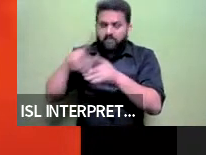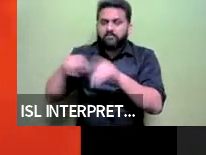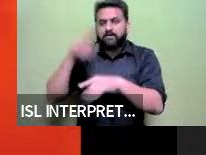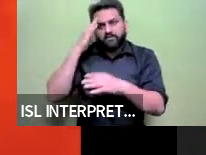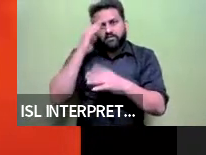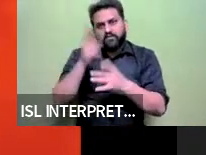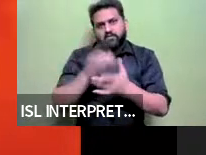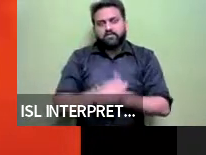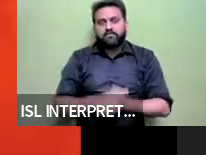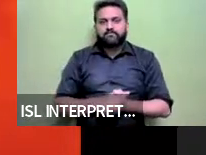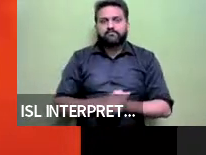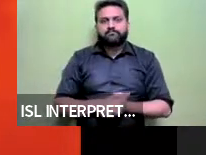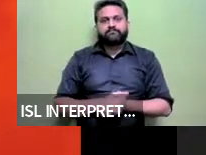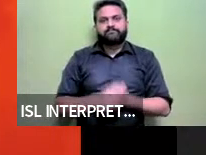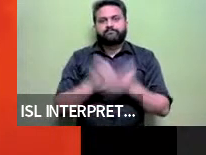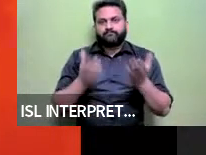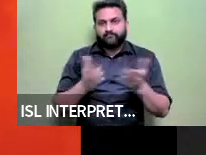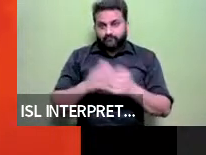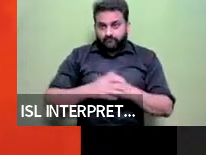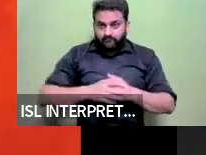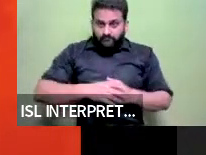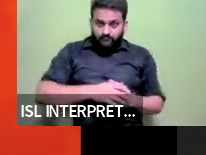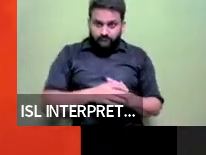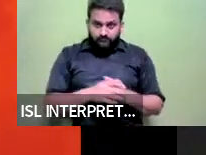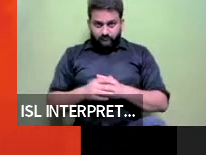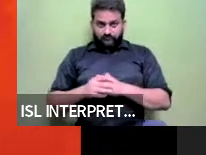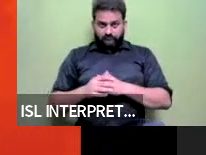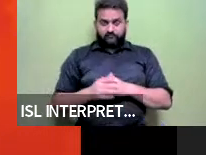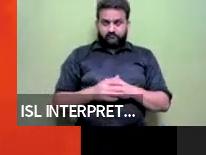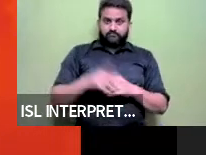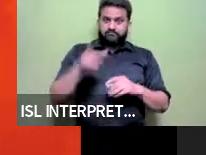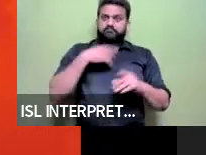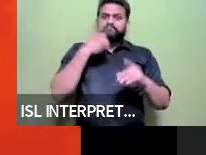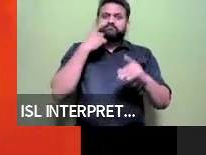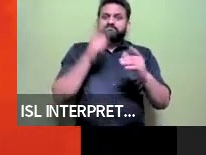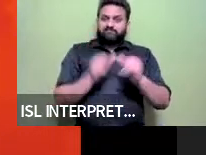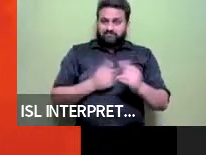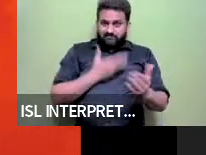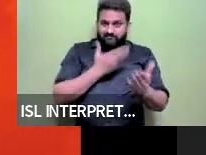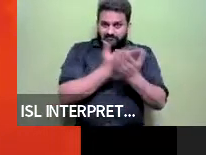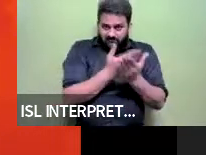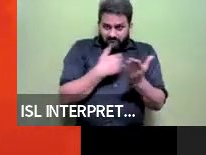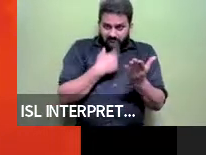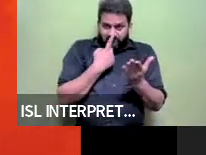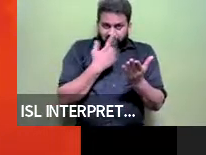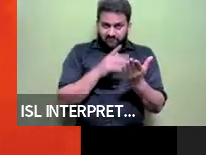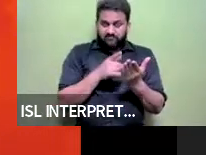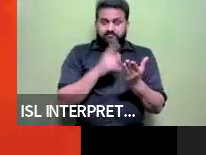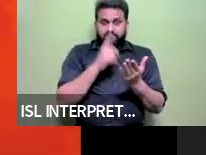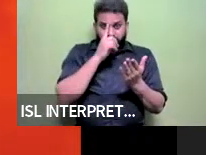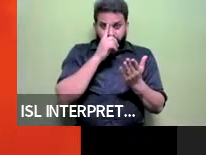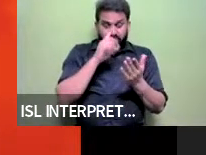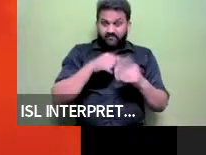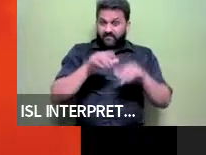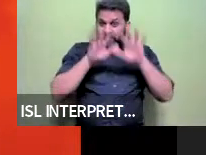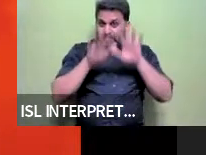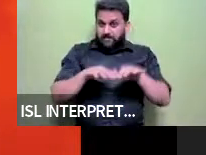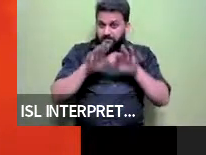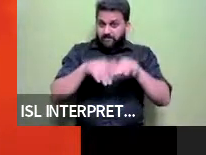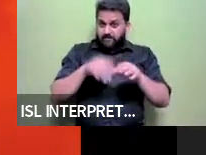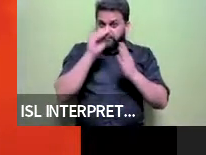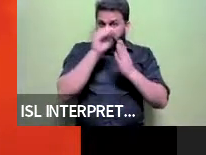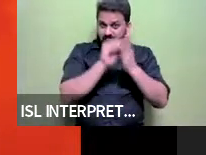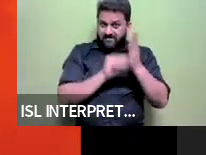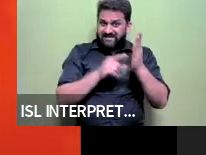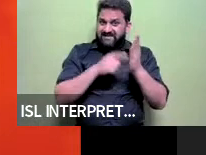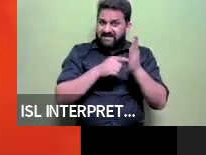Now, in arbitration, in Wismut, particularly, we have seen the use of drafting materials are